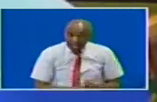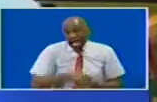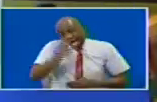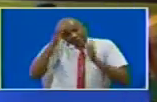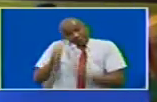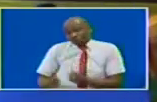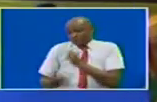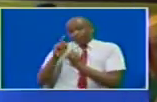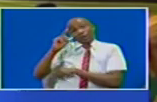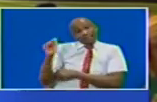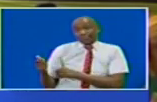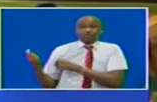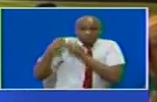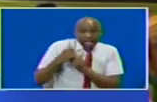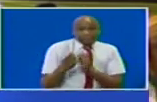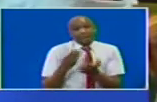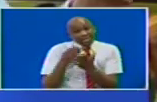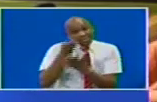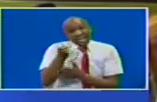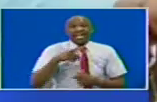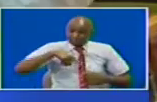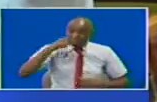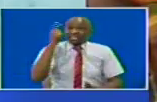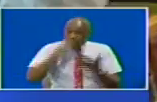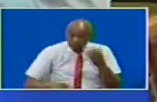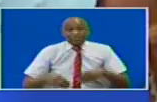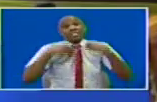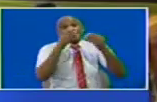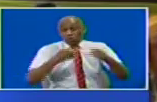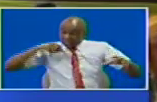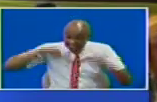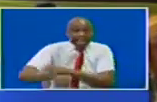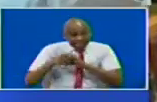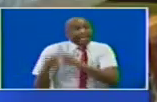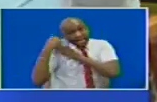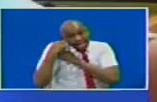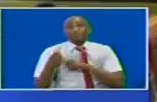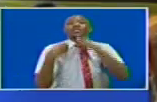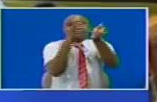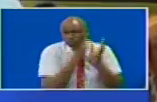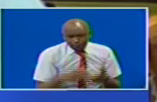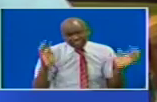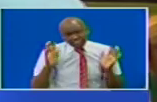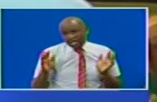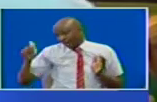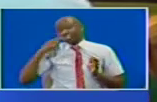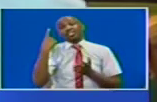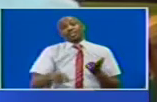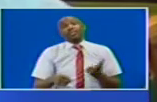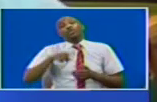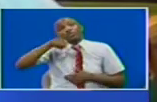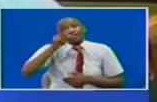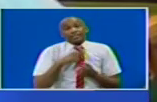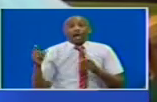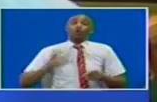mwenye mulisaidiana pamoja kubeba hiyo pesa, ameshasema nilikubebea kwa gunia, nikakuletea. Sasa